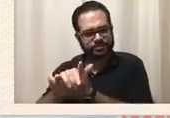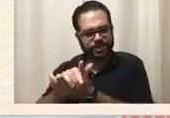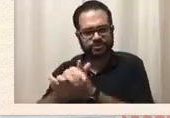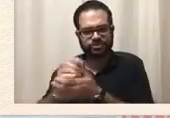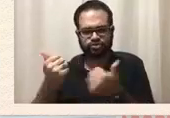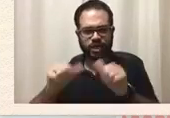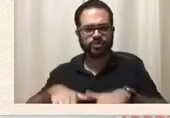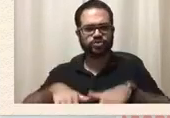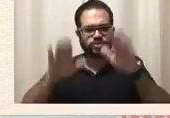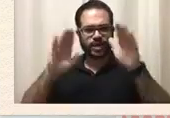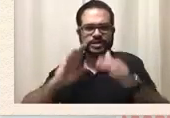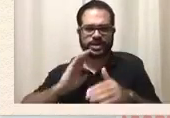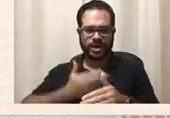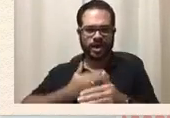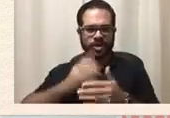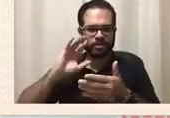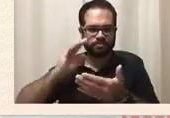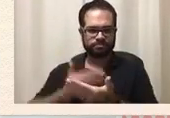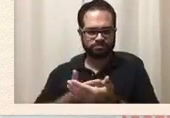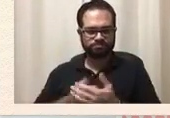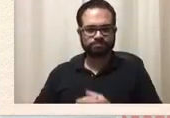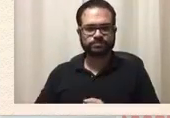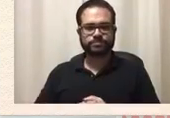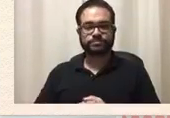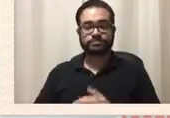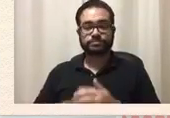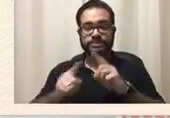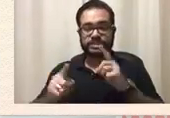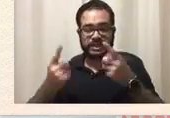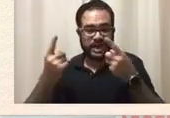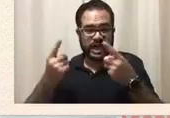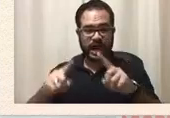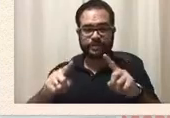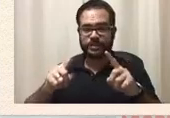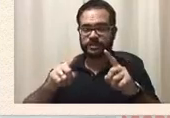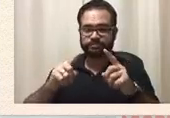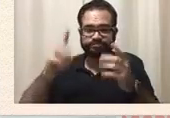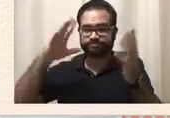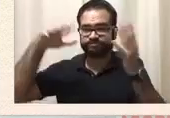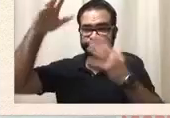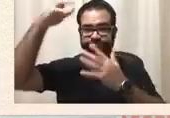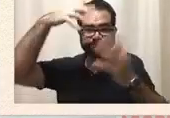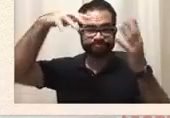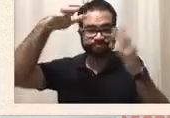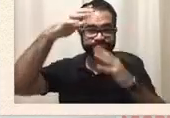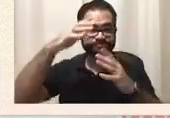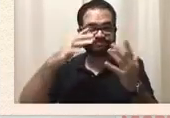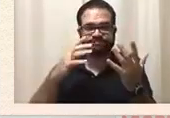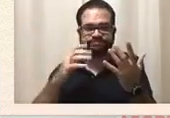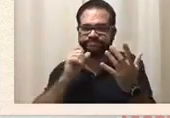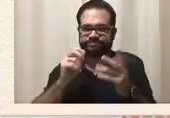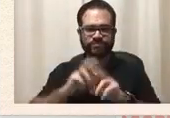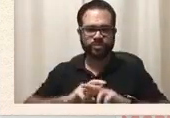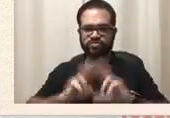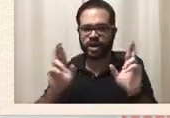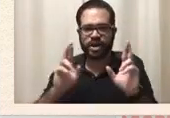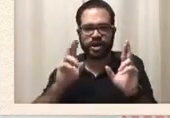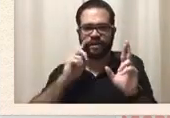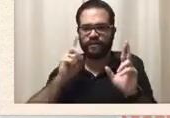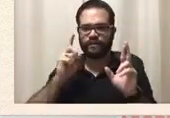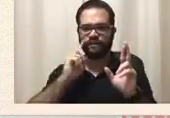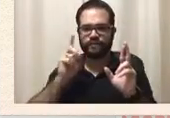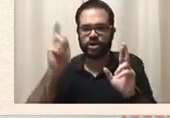But the rumbling in the clouds above did not prepare me for the lightning bolt that was about to tear